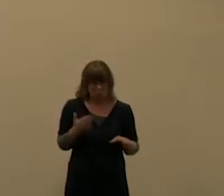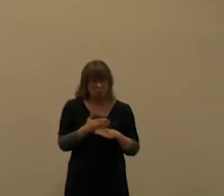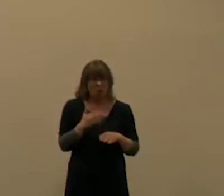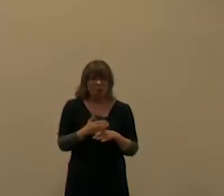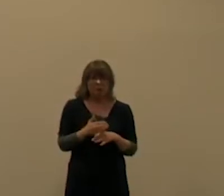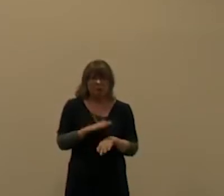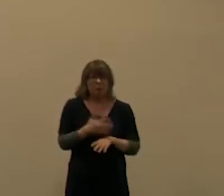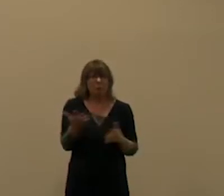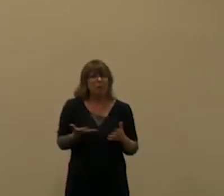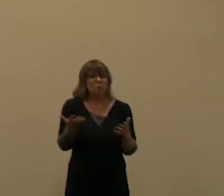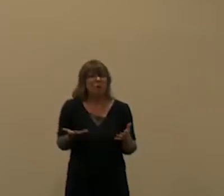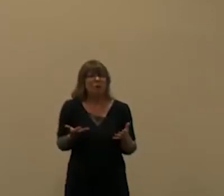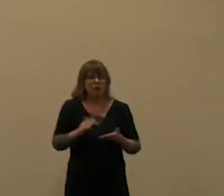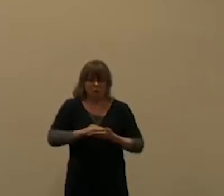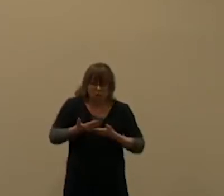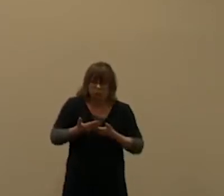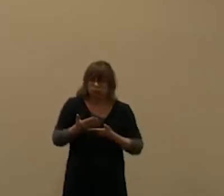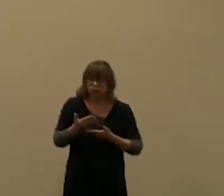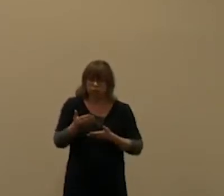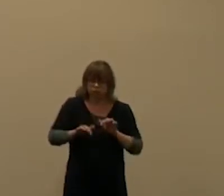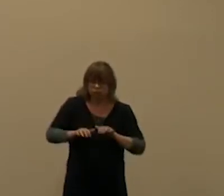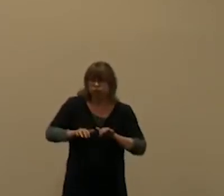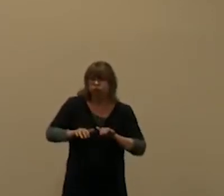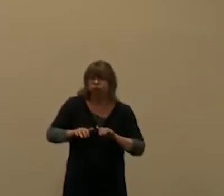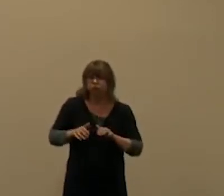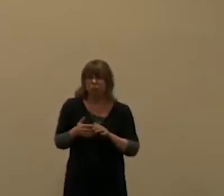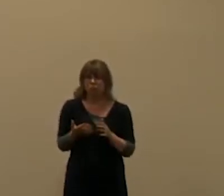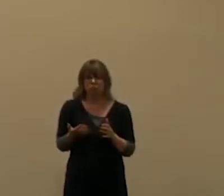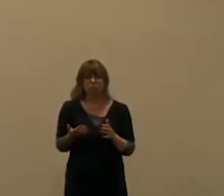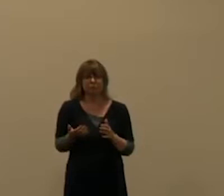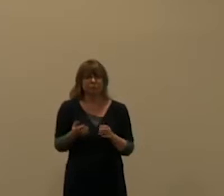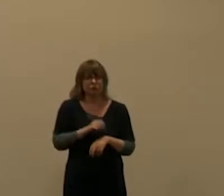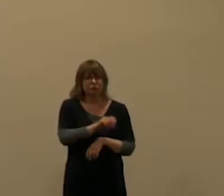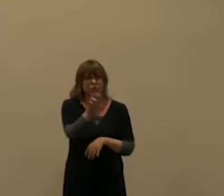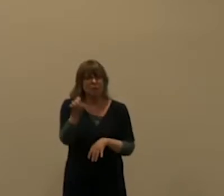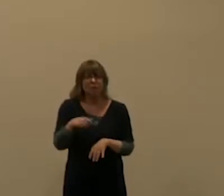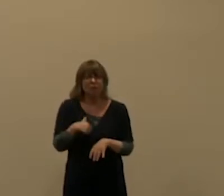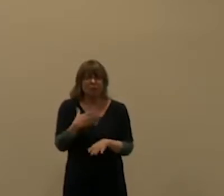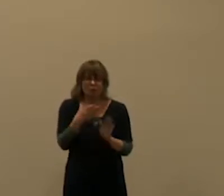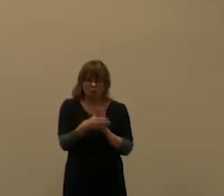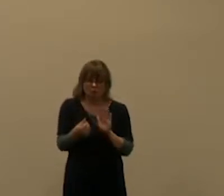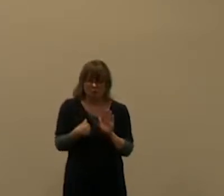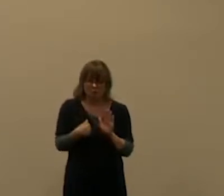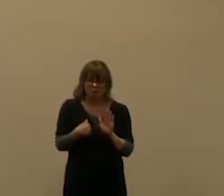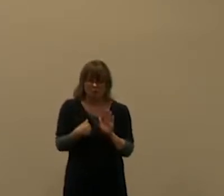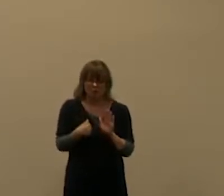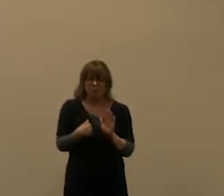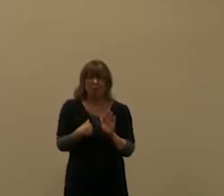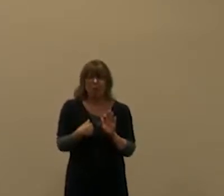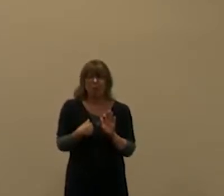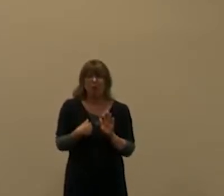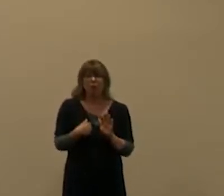work wherever they are, which also means while traveling. I've done that a few times as well when I had to bring my daughter to